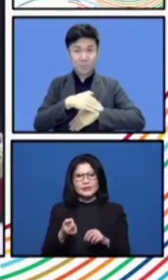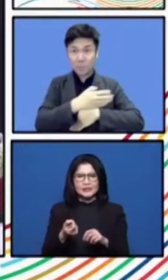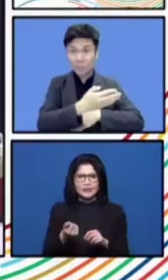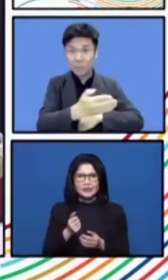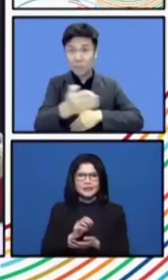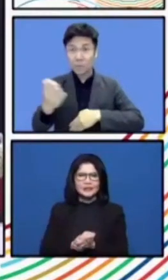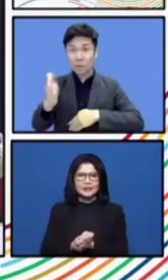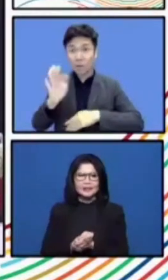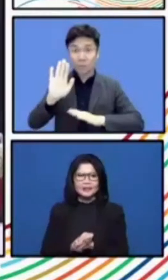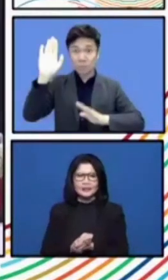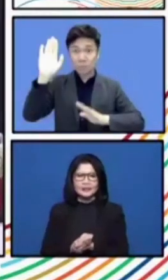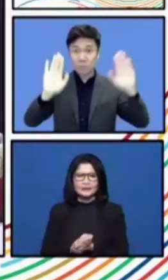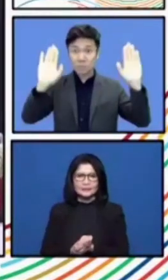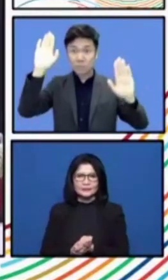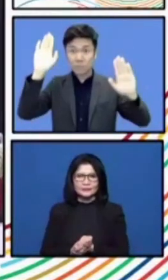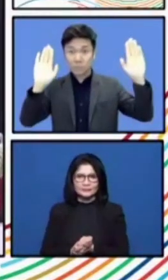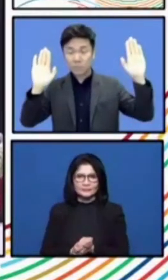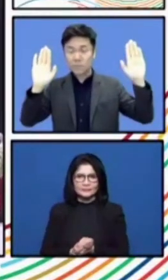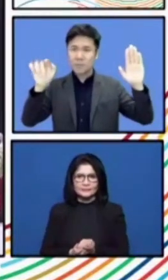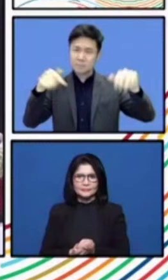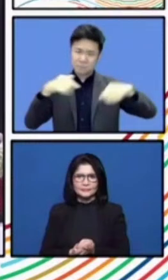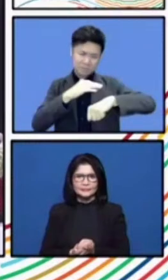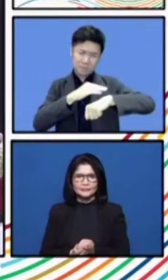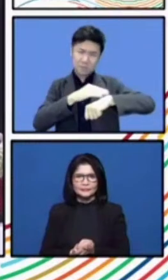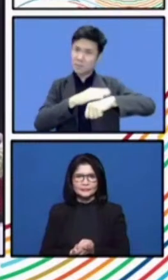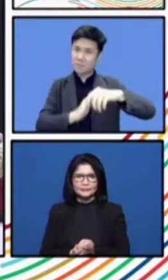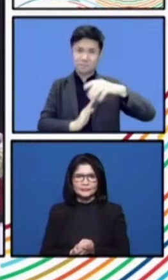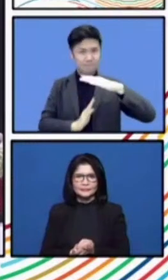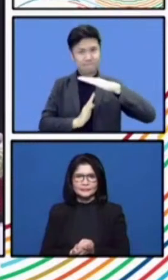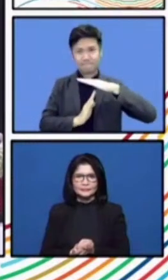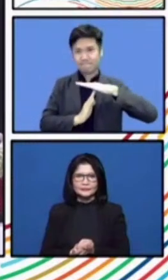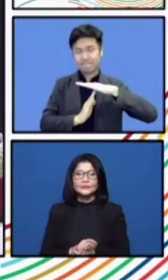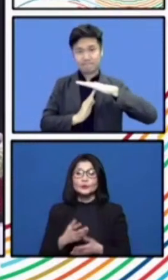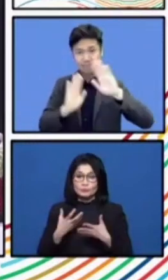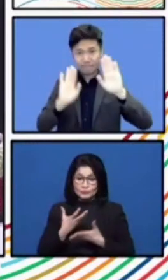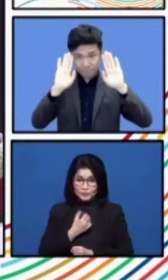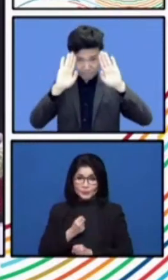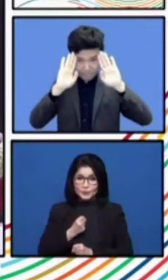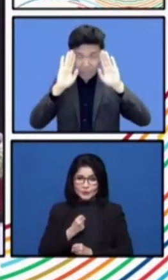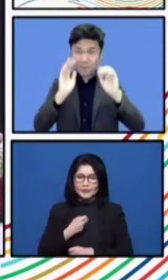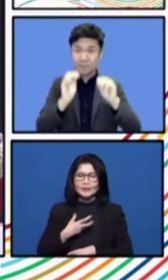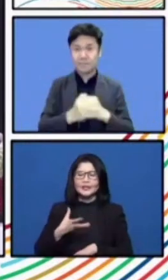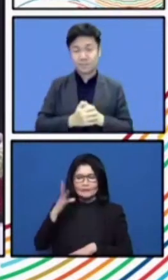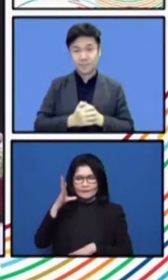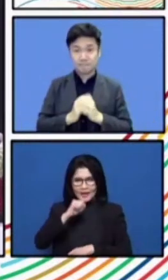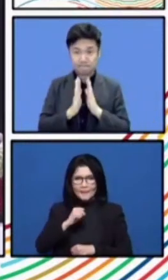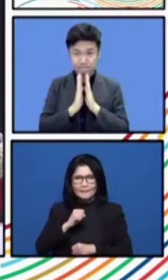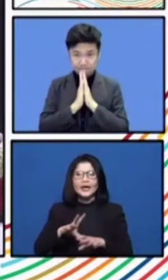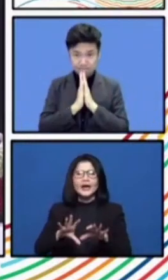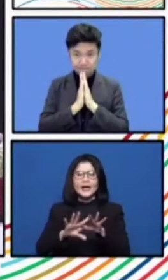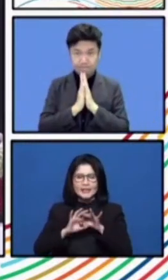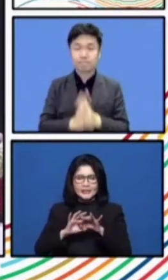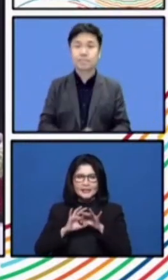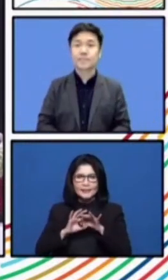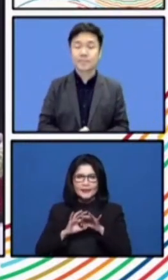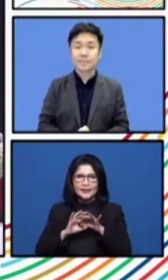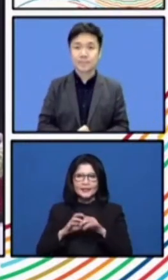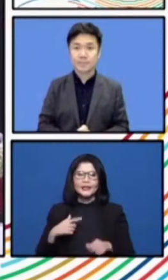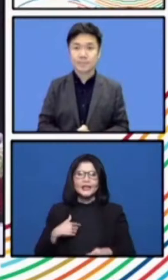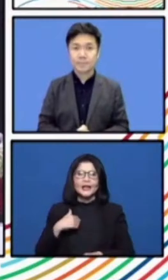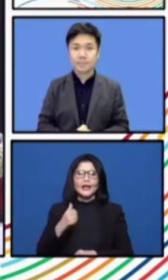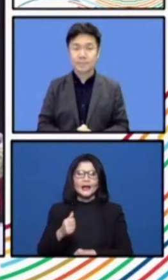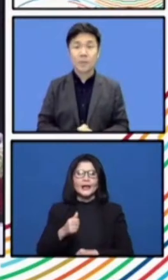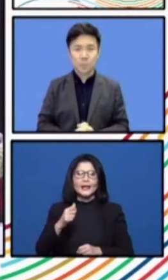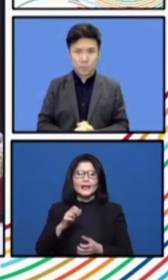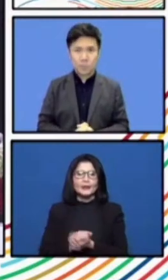requests to speak under this agenda item we seek your understanding and cooperation and we hope we can provide an